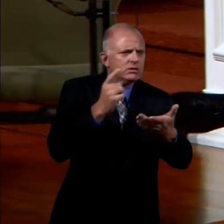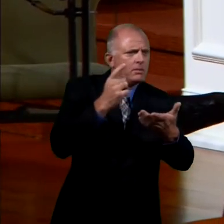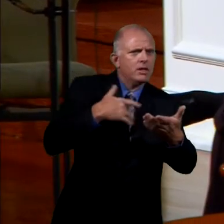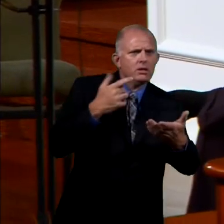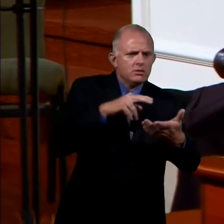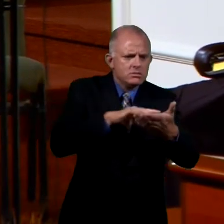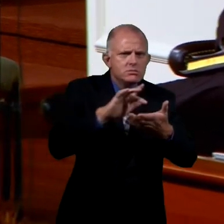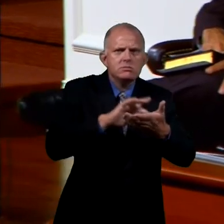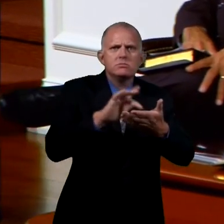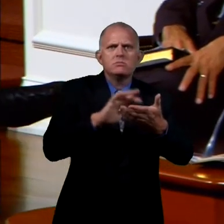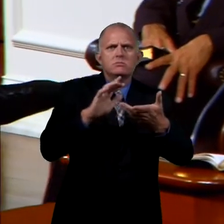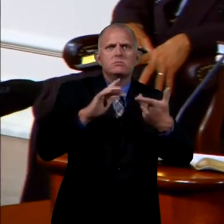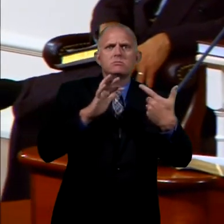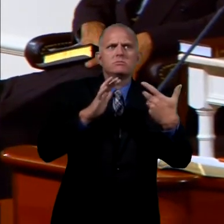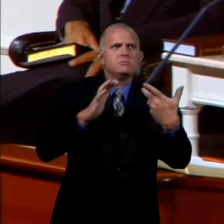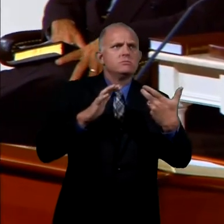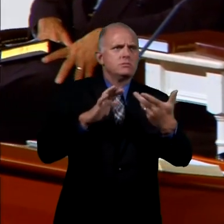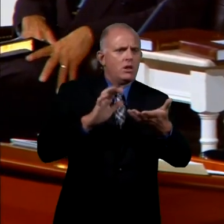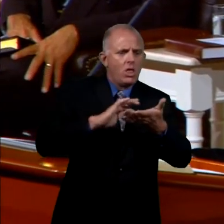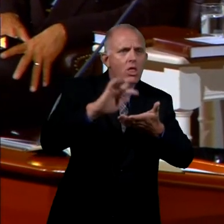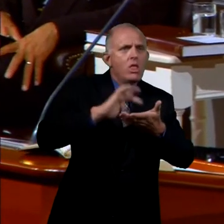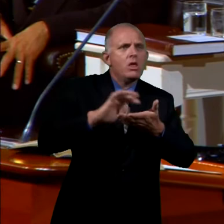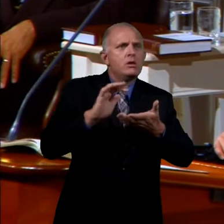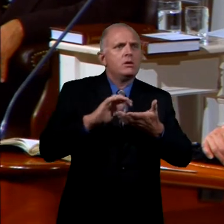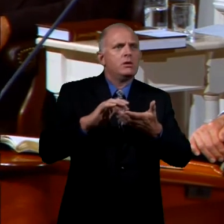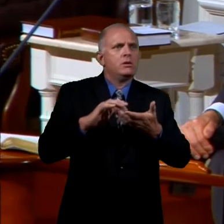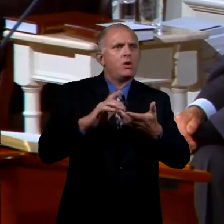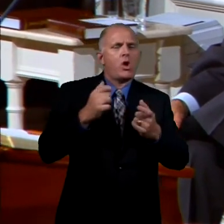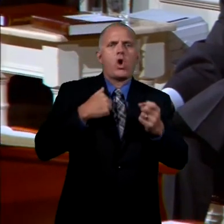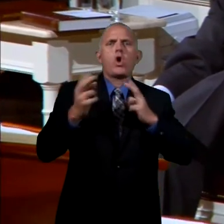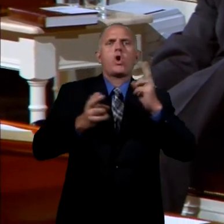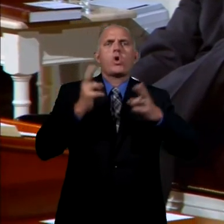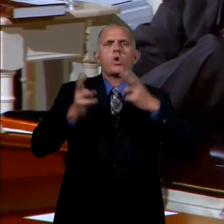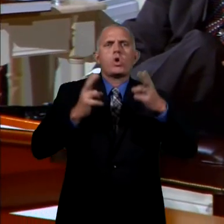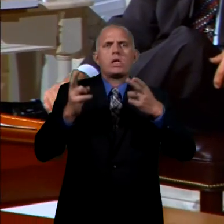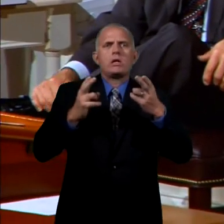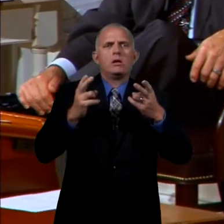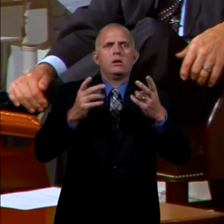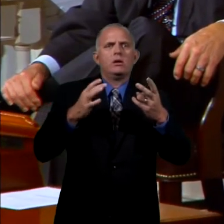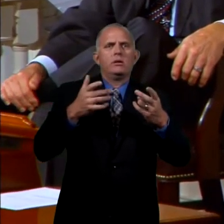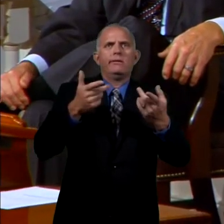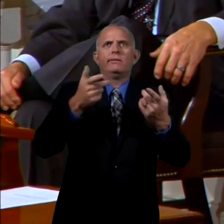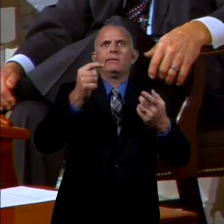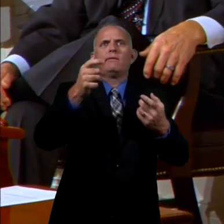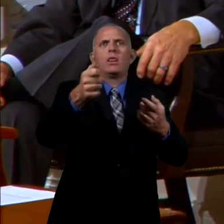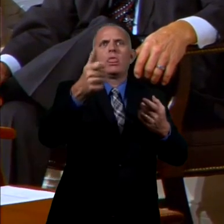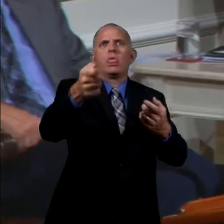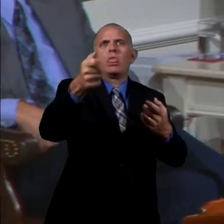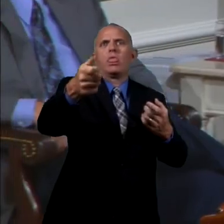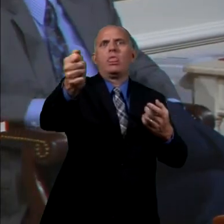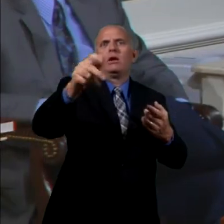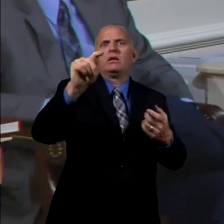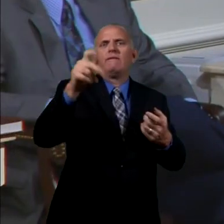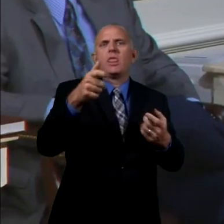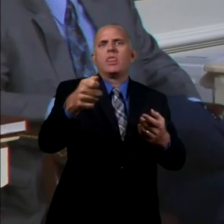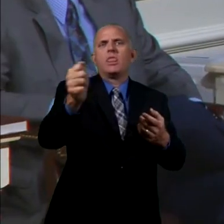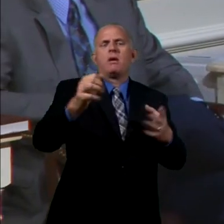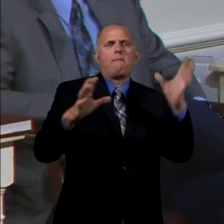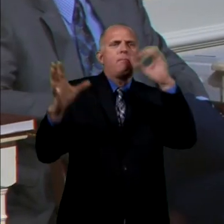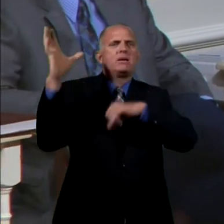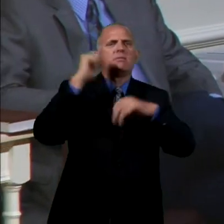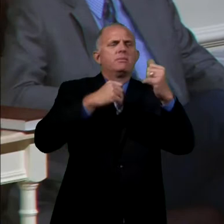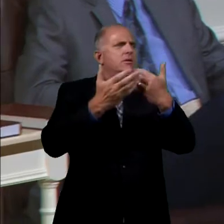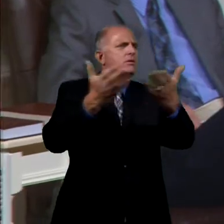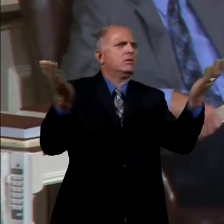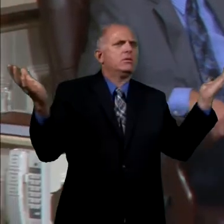your emails, as you're checking your social media accounts, as you're rushing to watch the next TV show, as you're doing that, you're missing what life is all